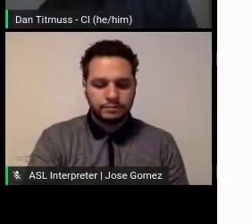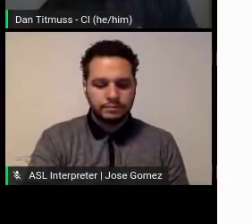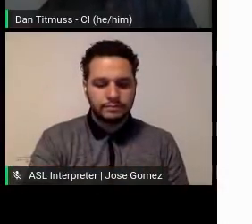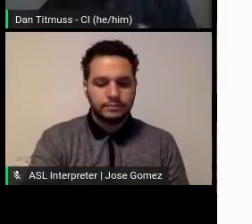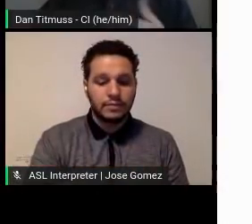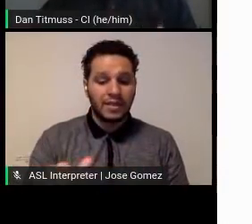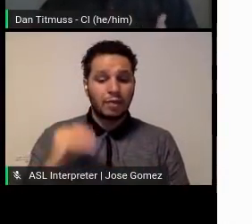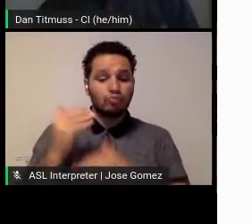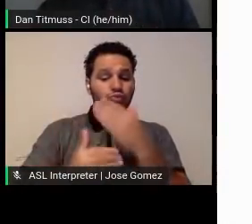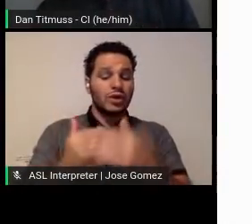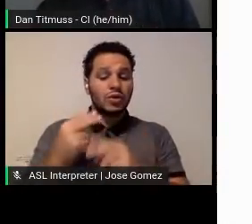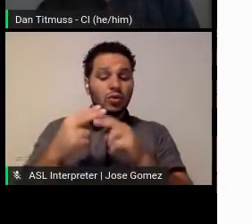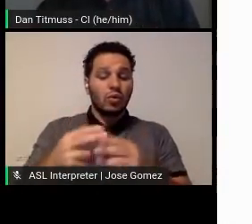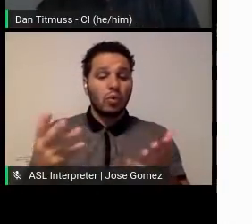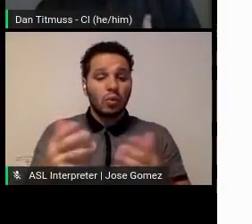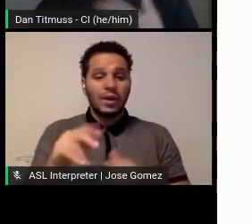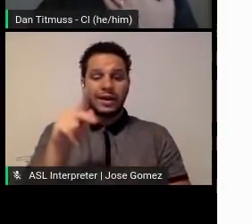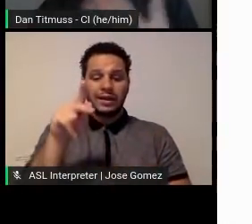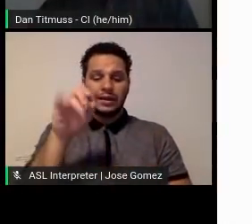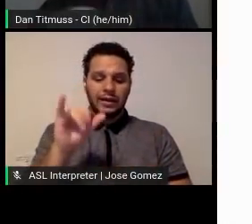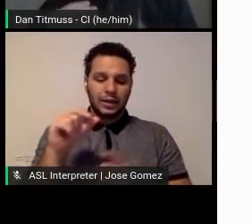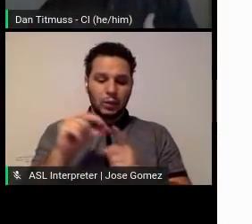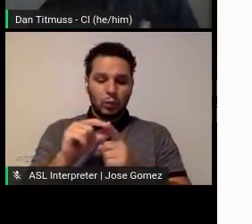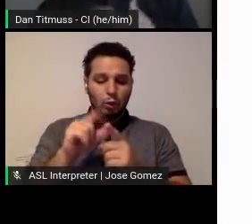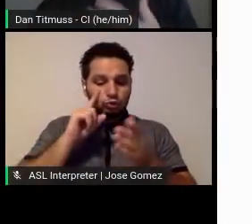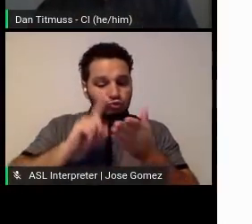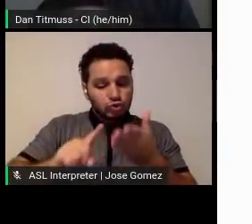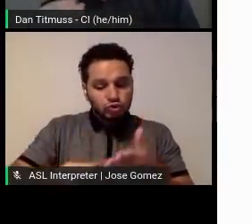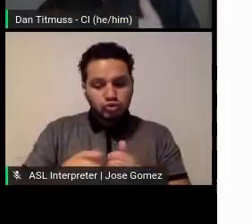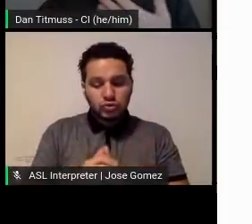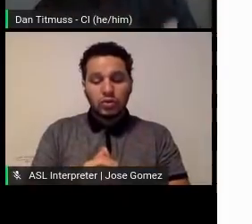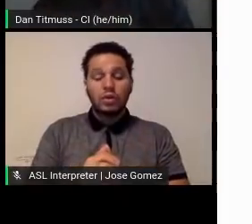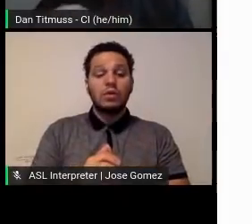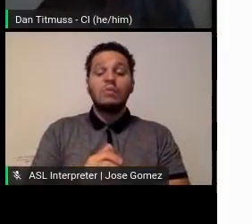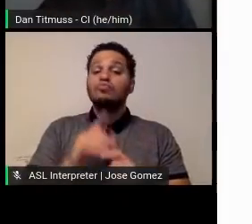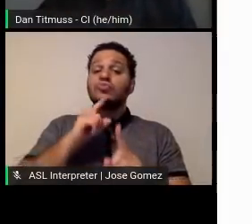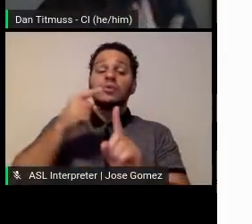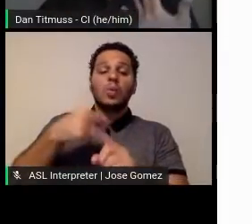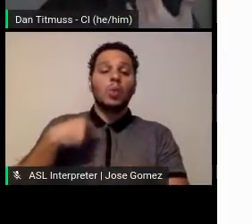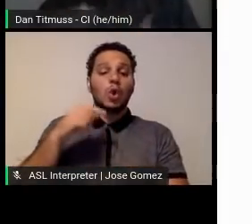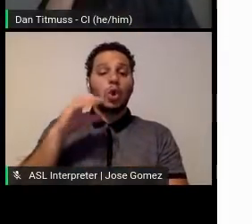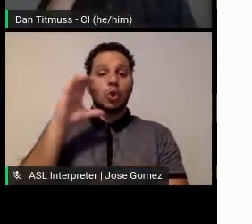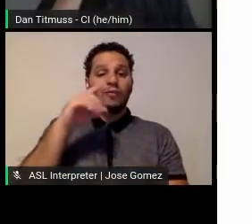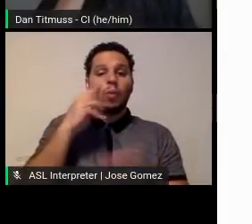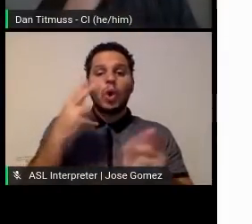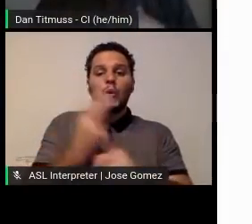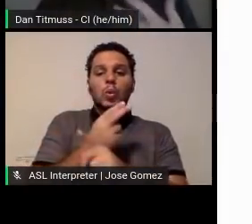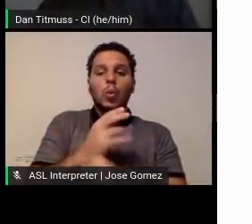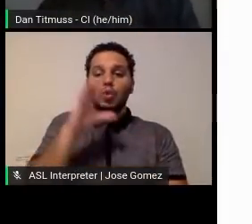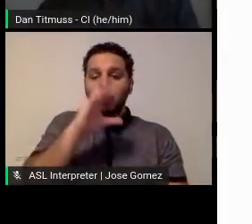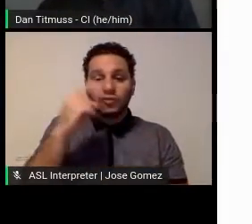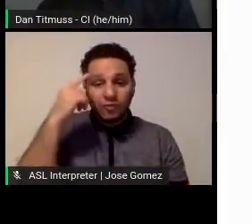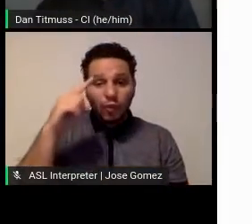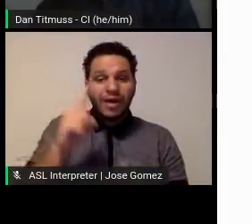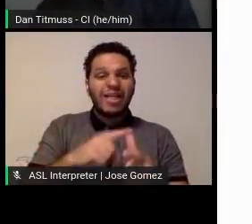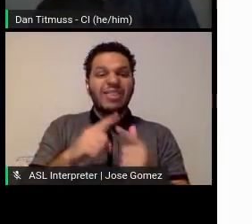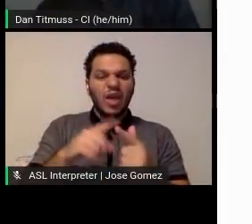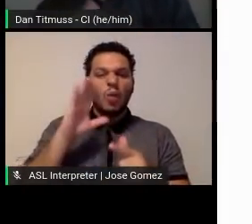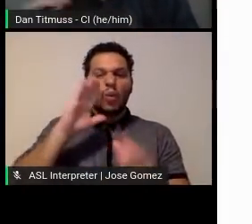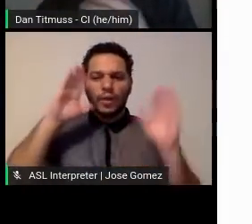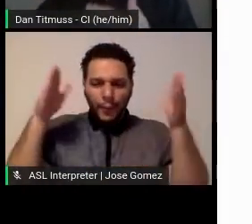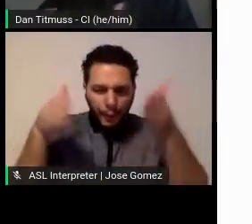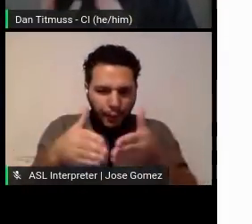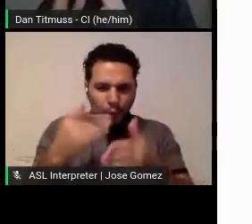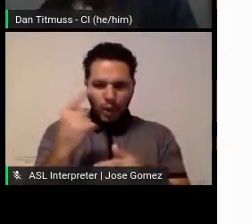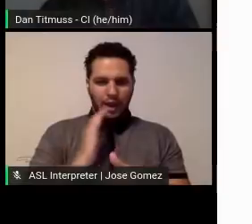This process is called keyword research. Essentially, we're trying to think about what users are going to be searching for, and then we're going to narrow down our options.